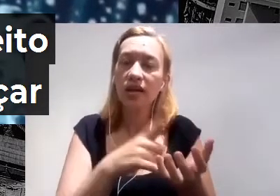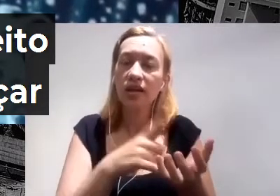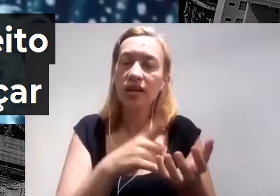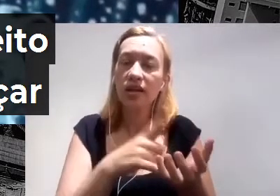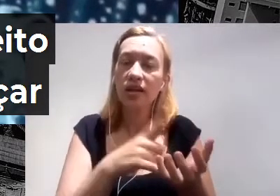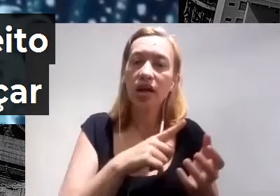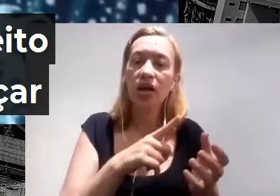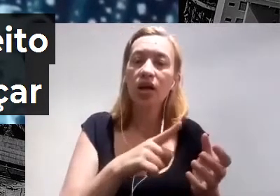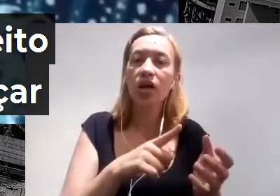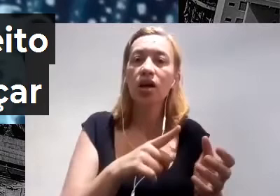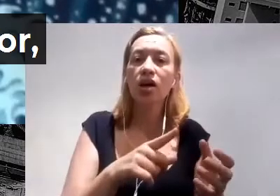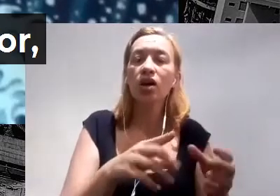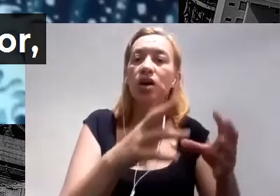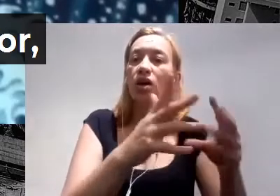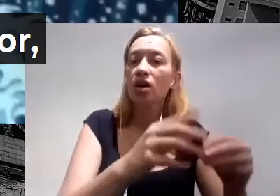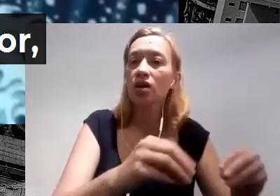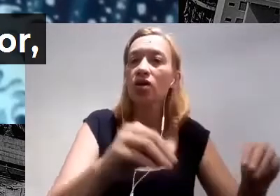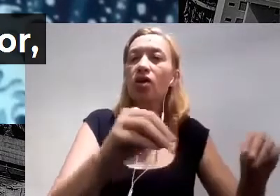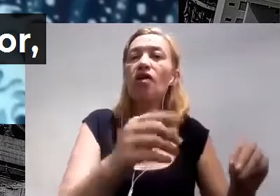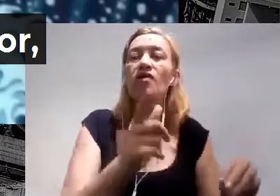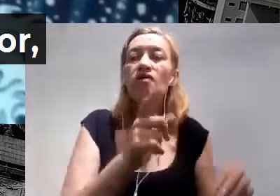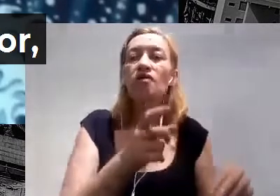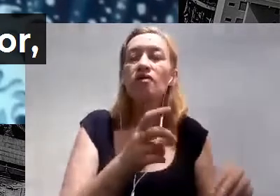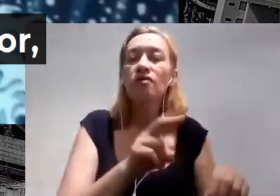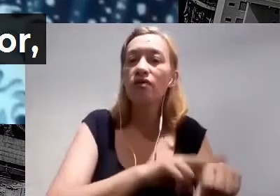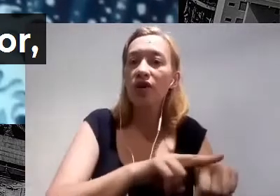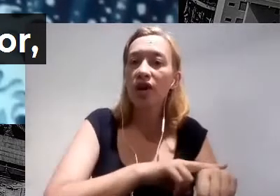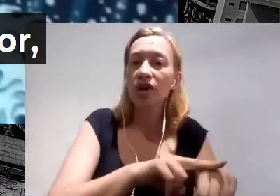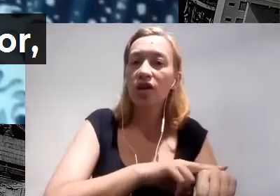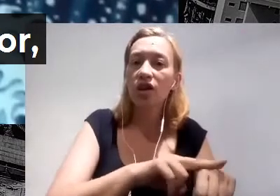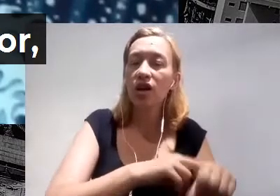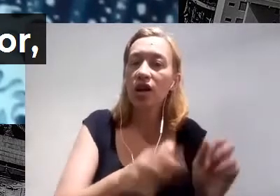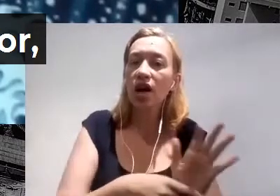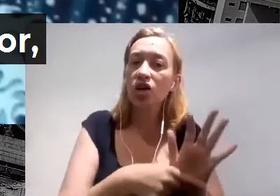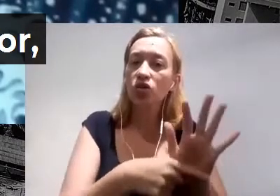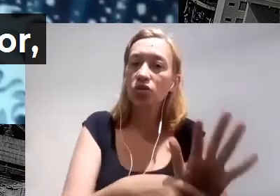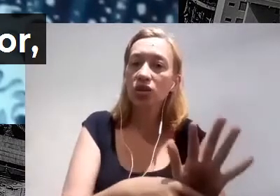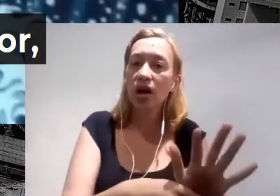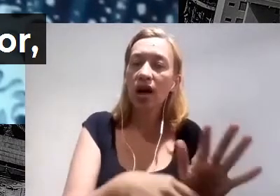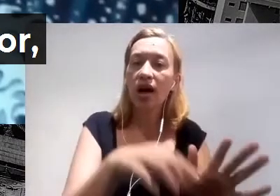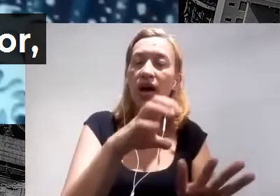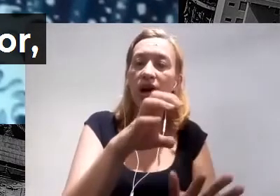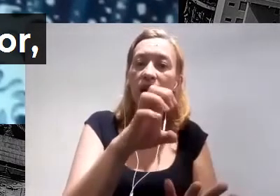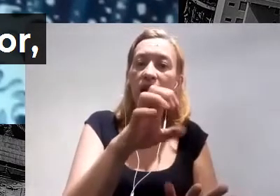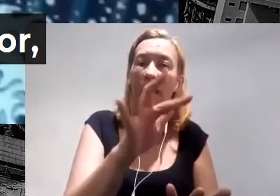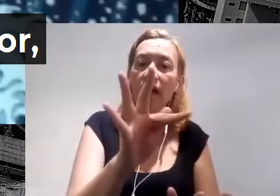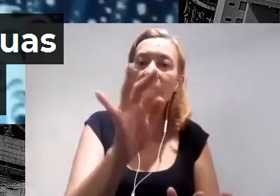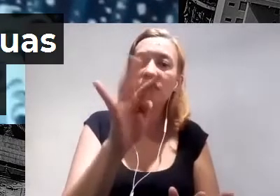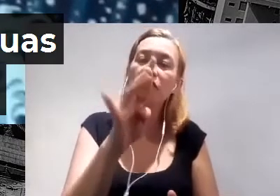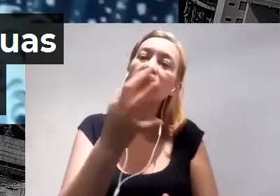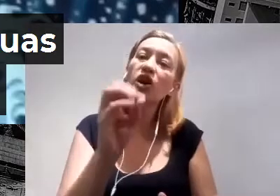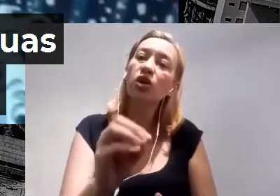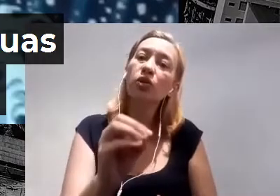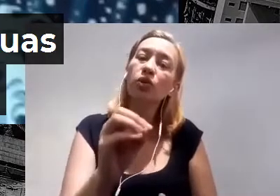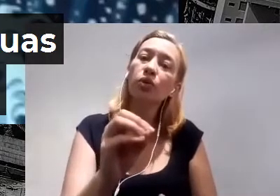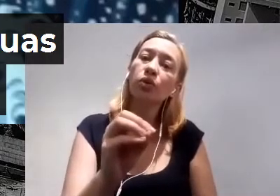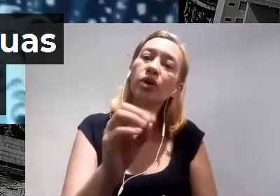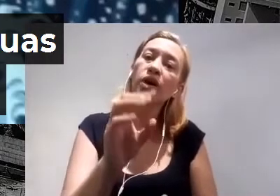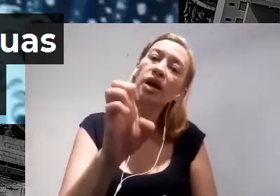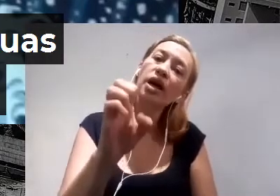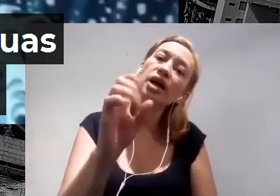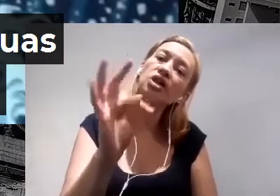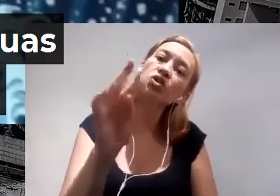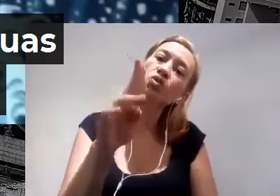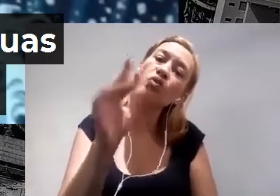whole area, you need to start working with other landowners around you. And whether that's a public park or a municipal agency